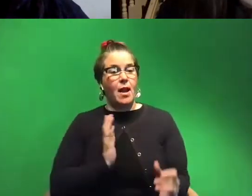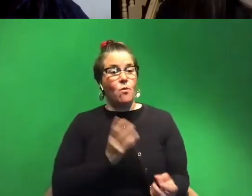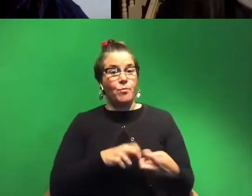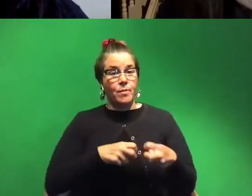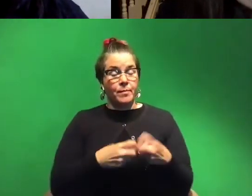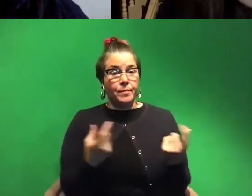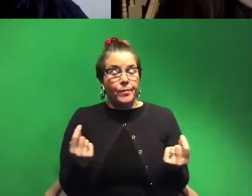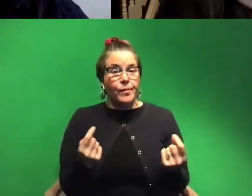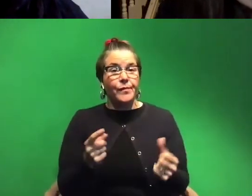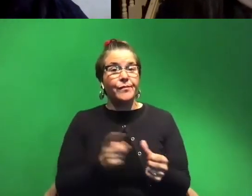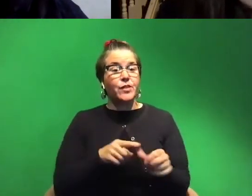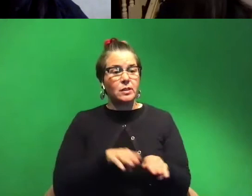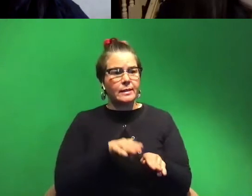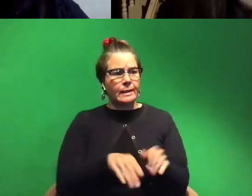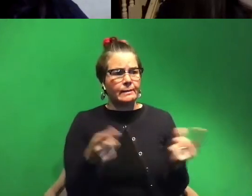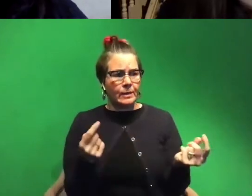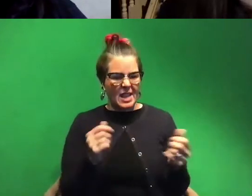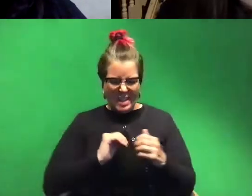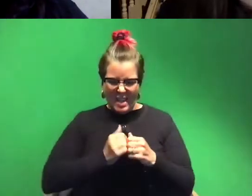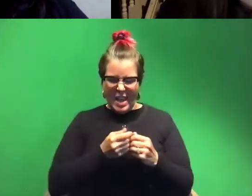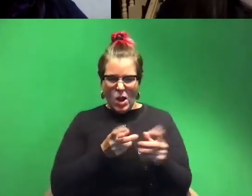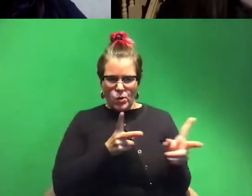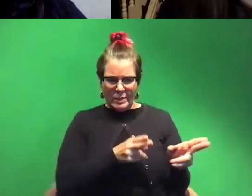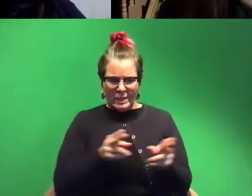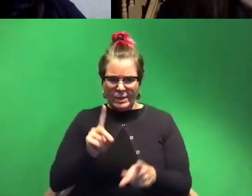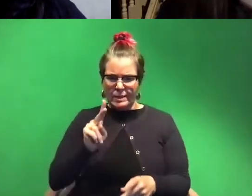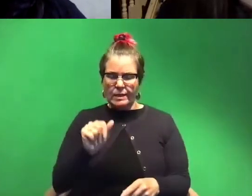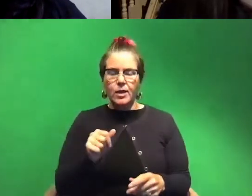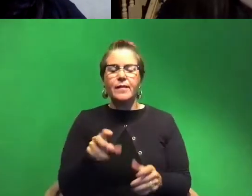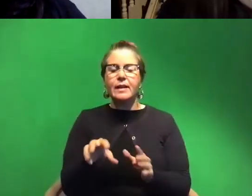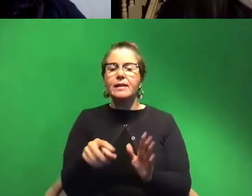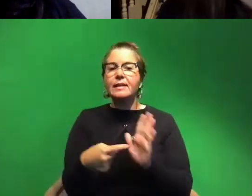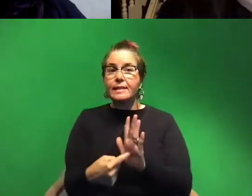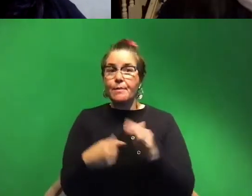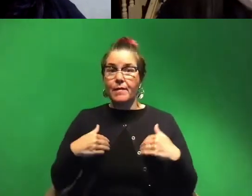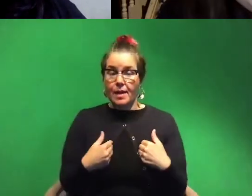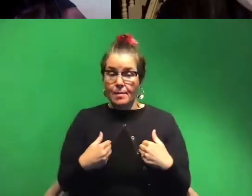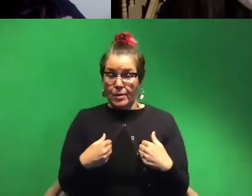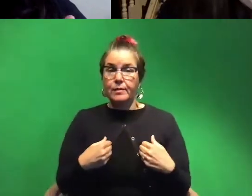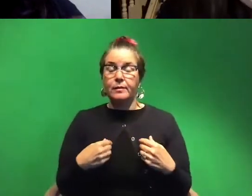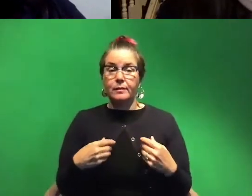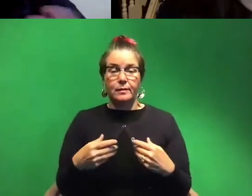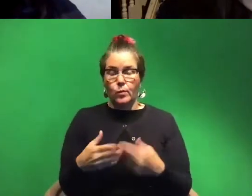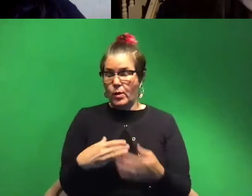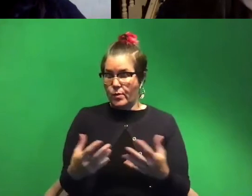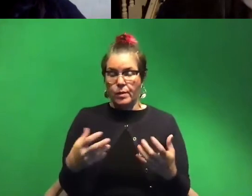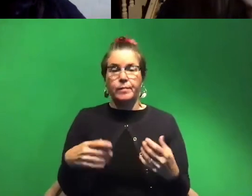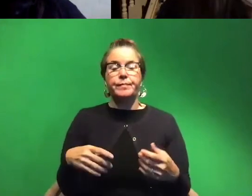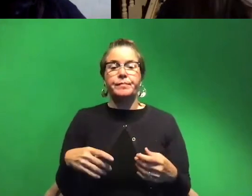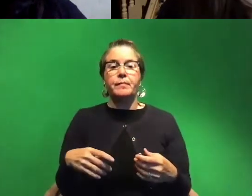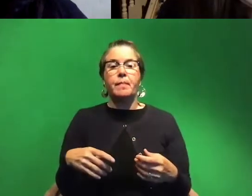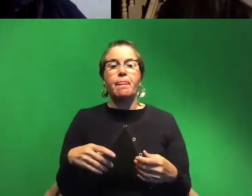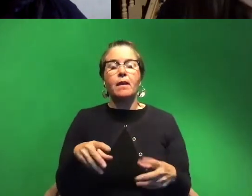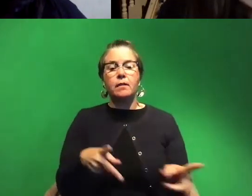actually the very first step, which is how do you sequence DNA? You get a sample of an animal, however you're going to do that, and you pull the DNA